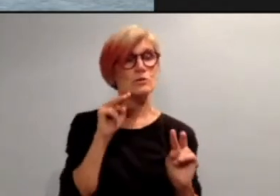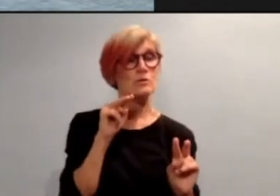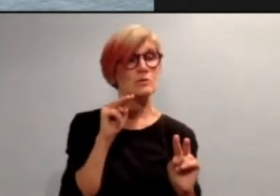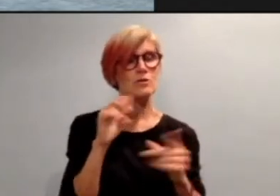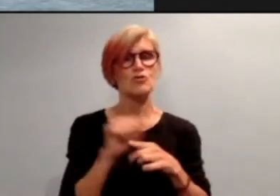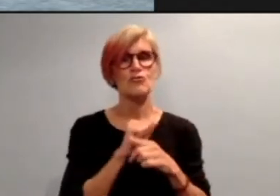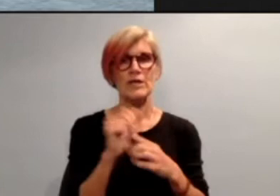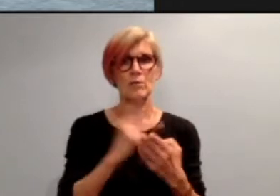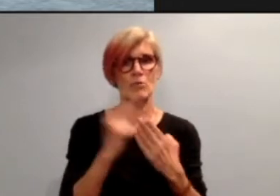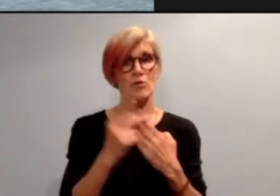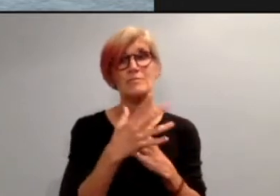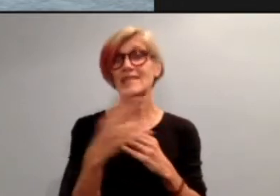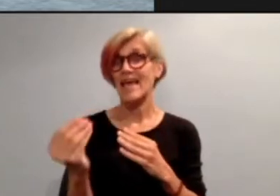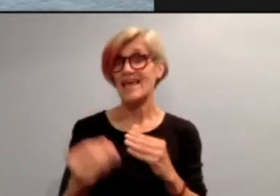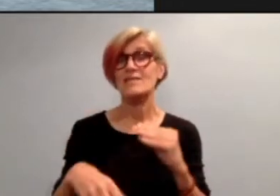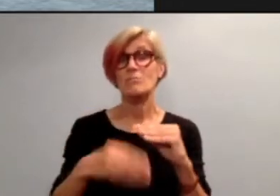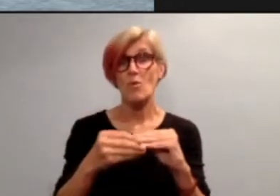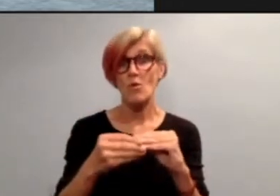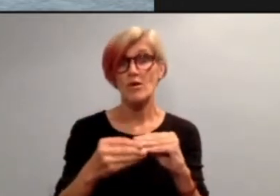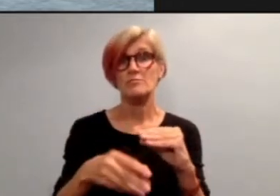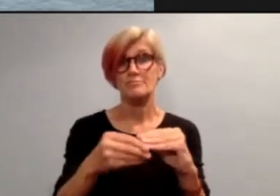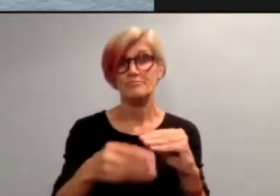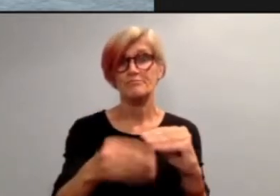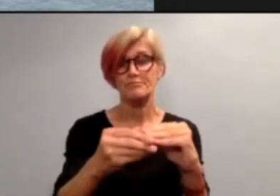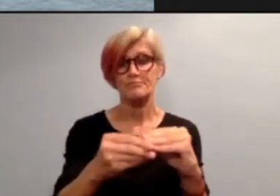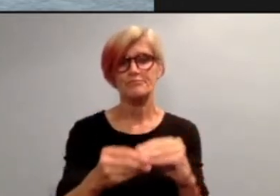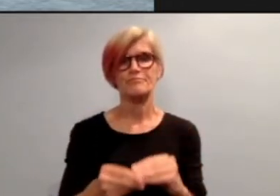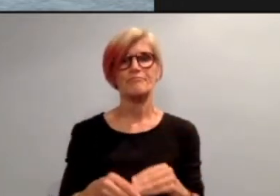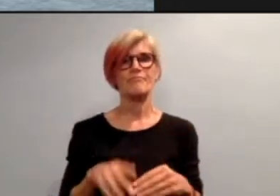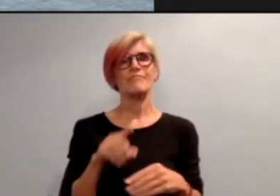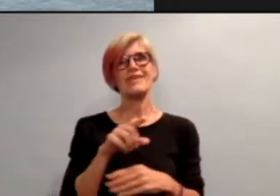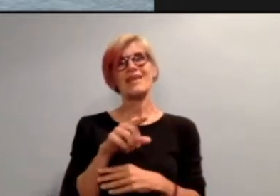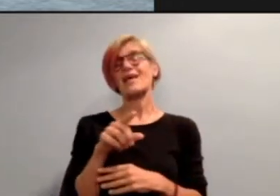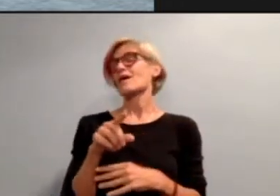more. Yet when these community leaders themselves are